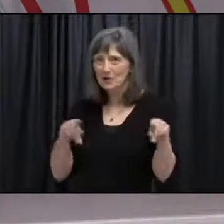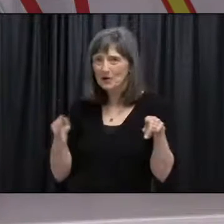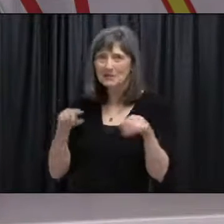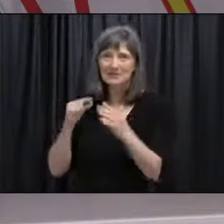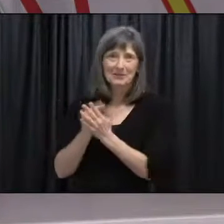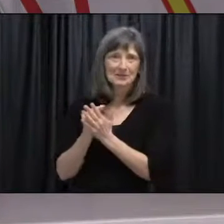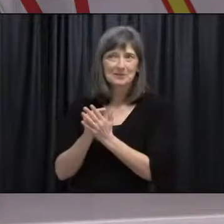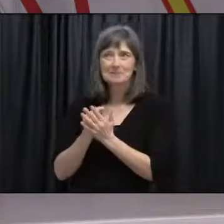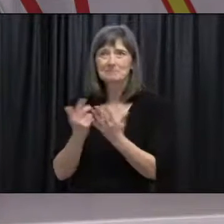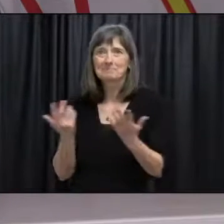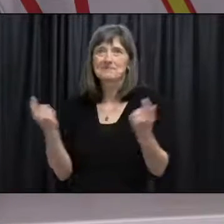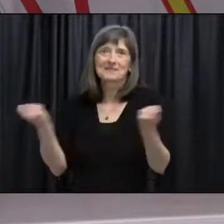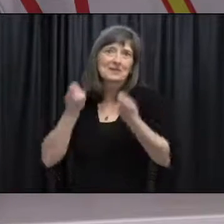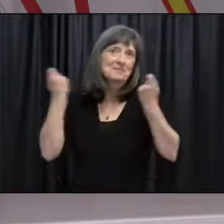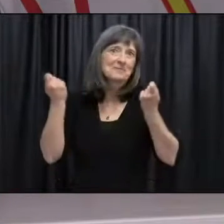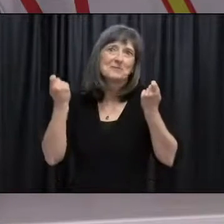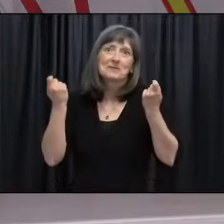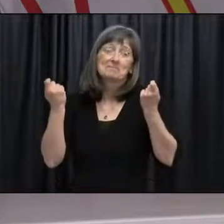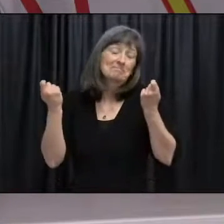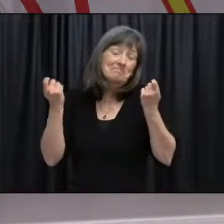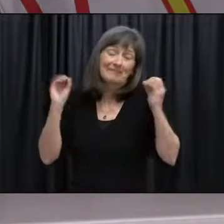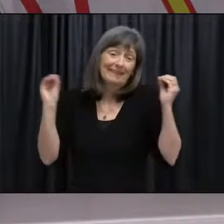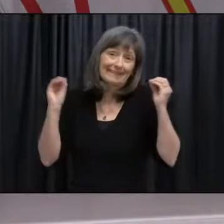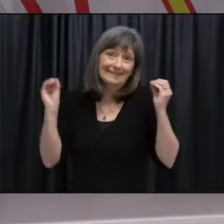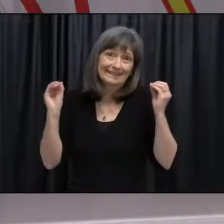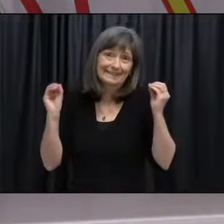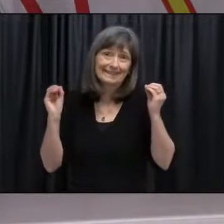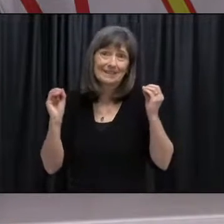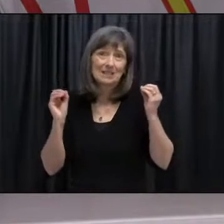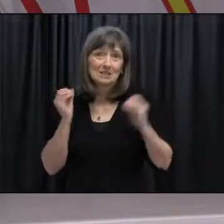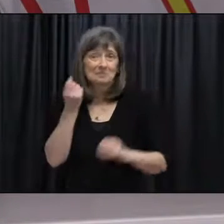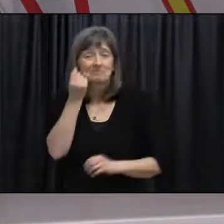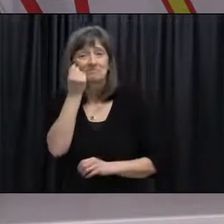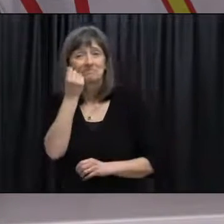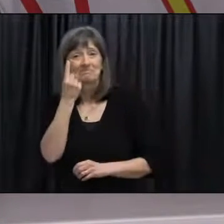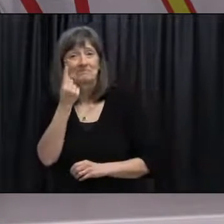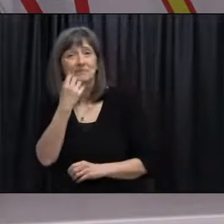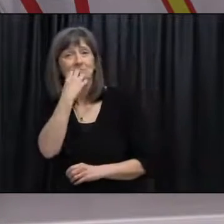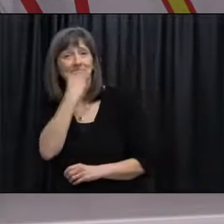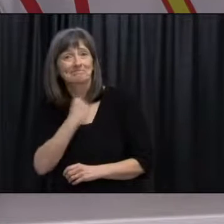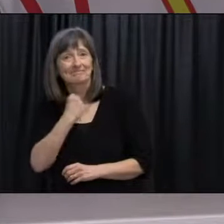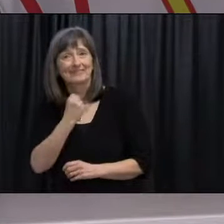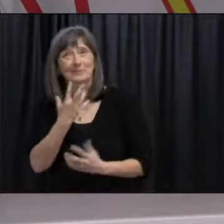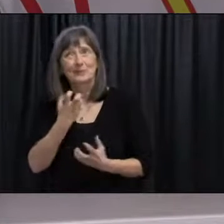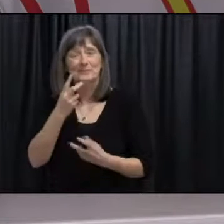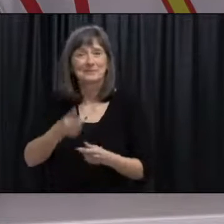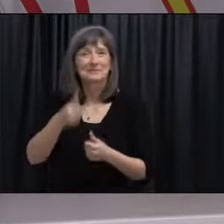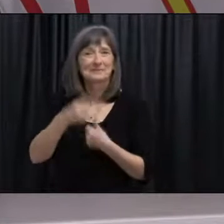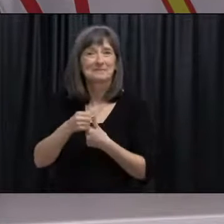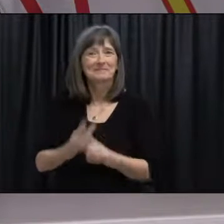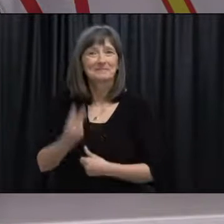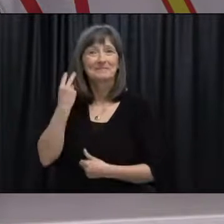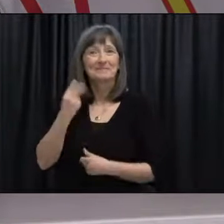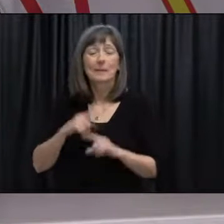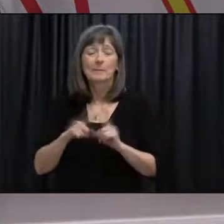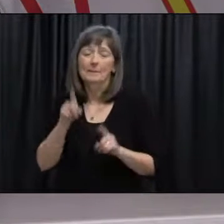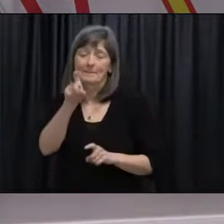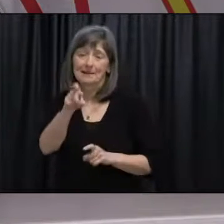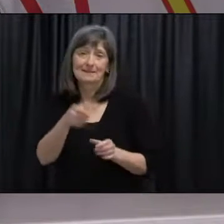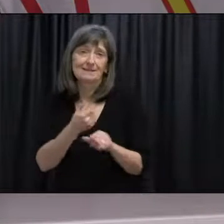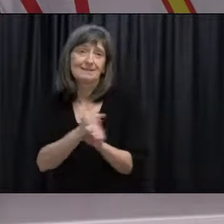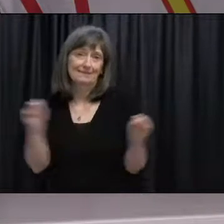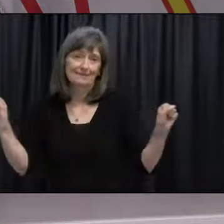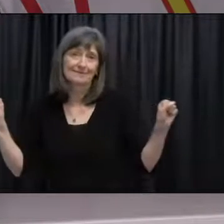graduation ceremony or prom. So, I understand the importance of that to people, but we have to do things safely,